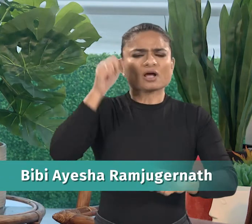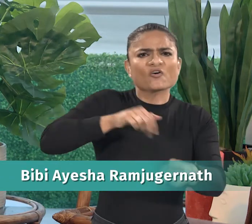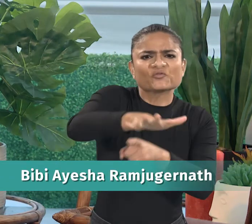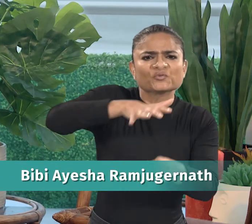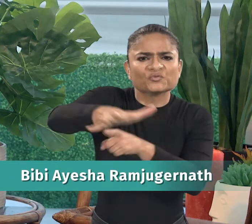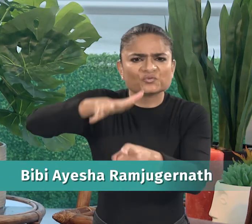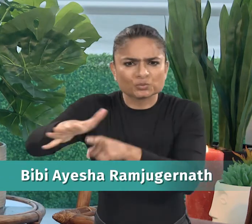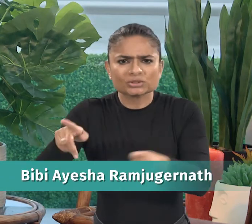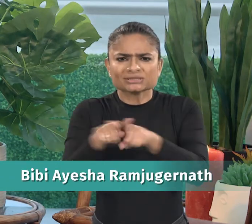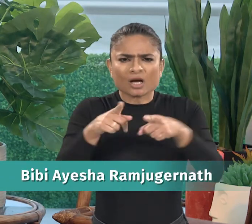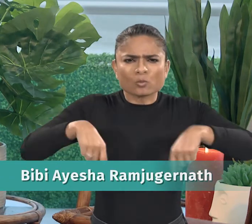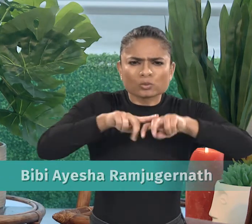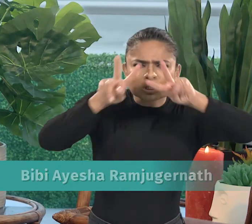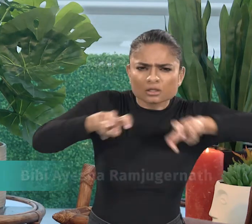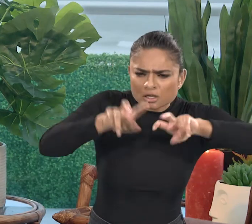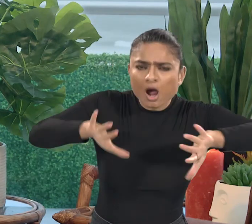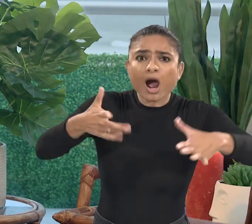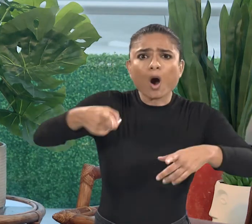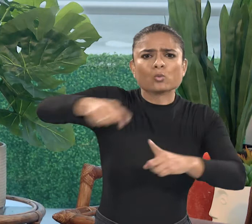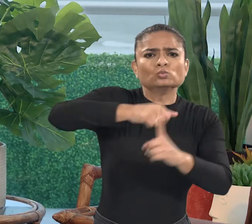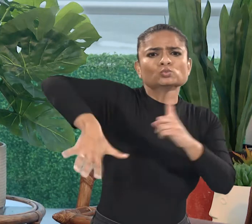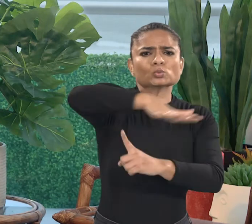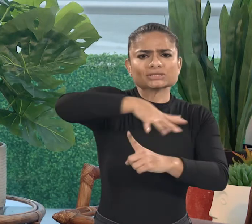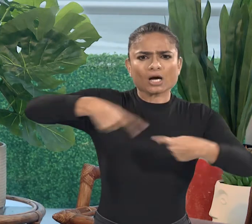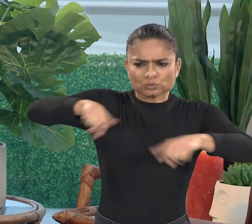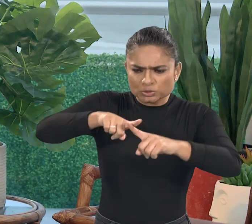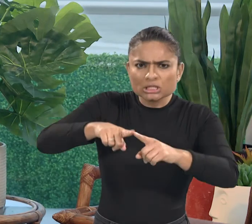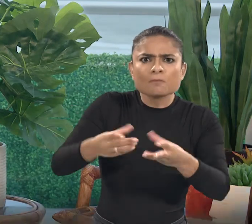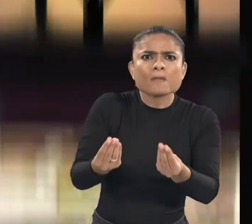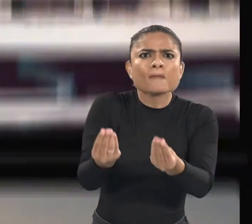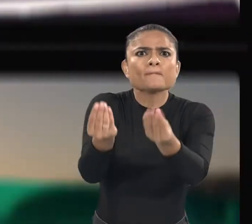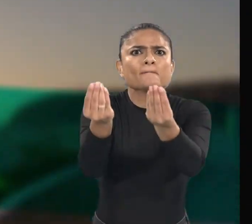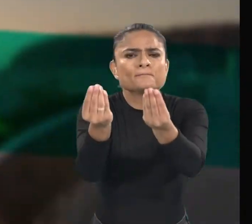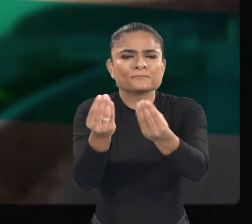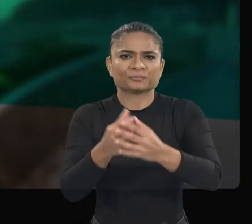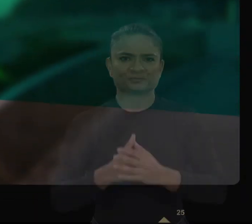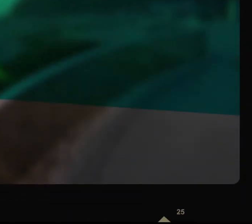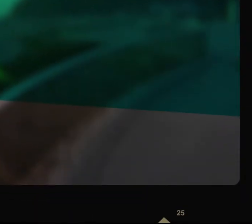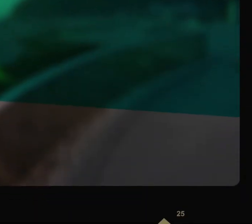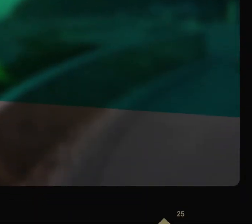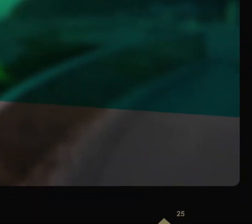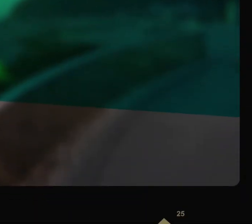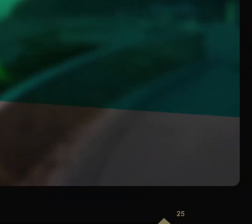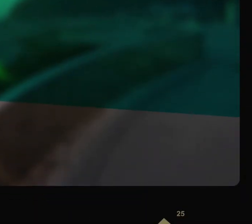beïnvloed en ons leer meer oor aanpassende brandeplankryterapie.